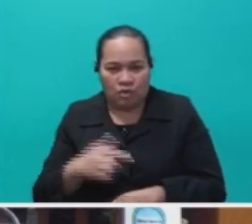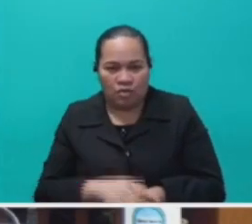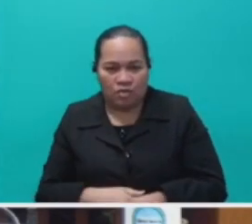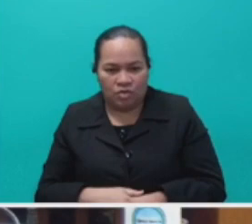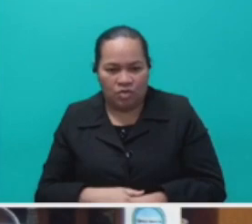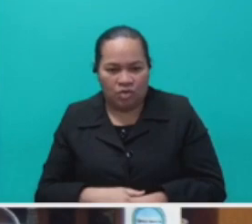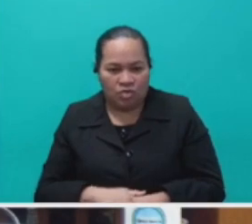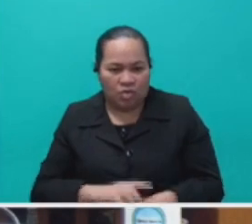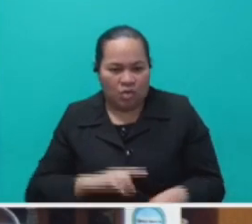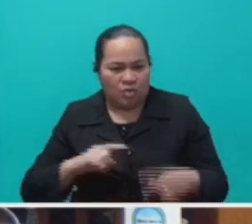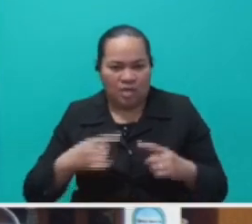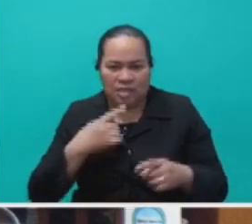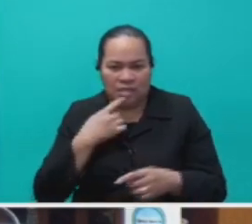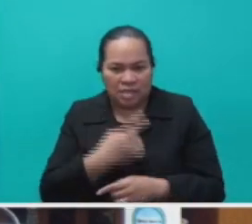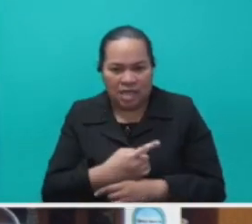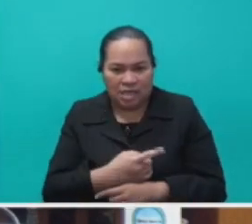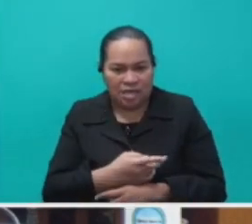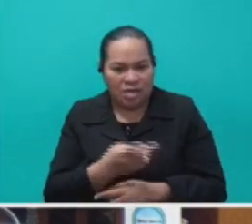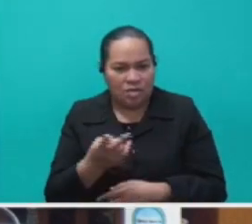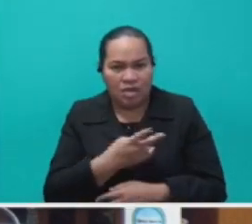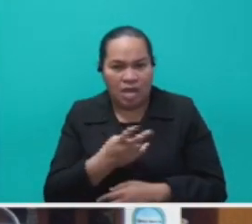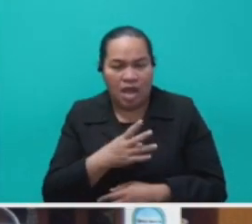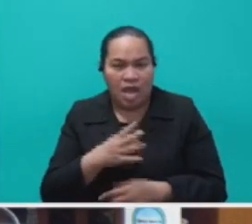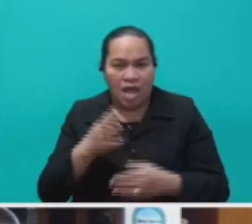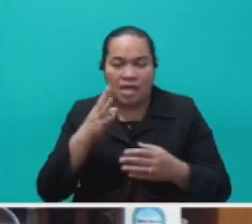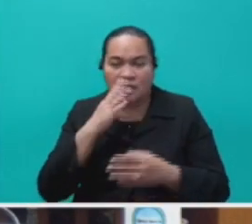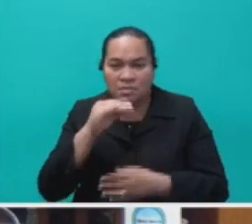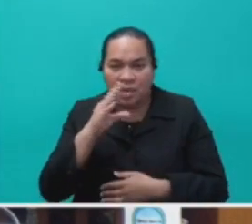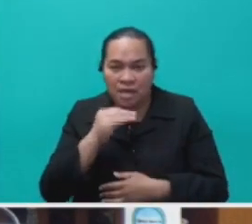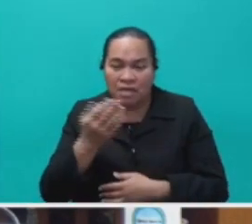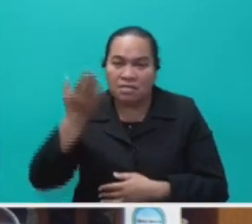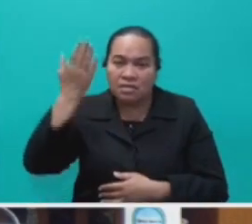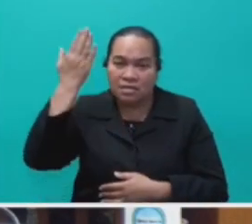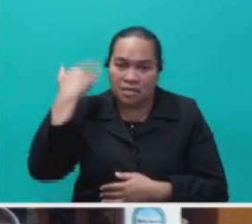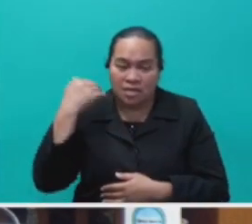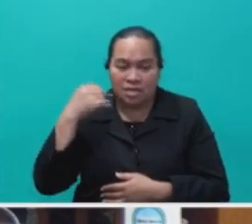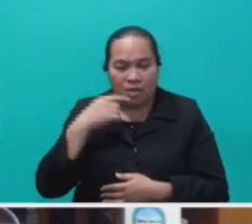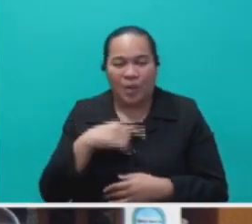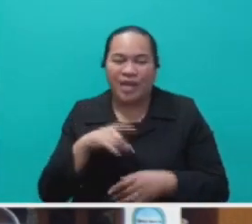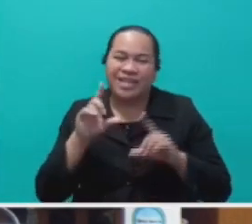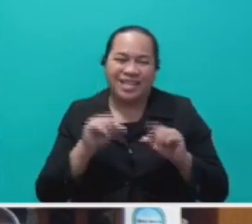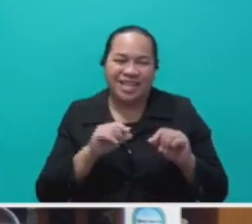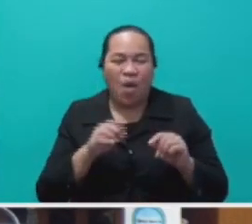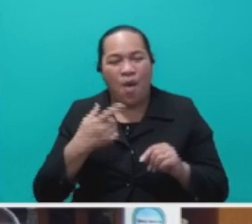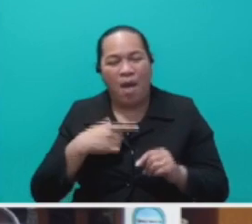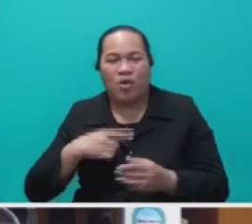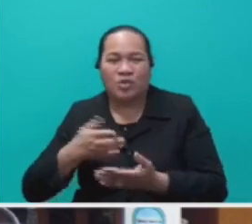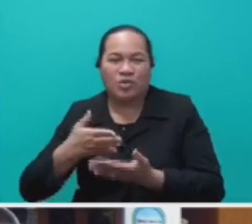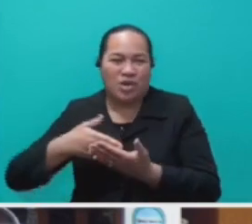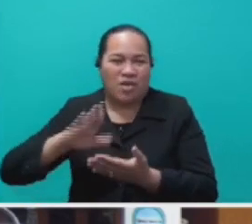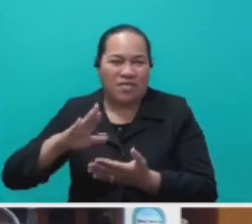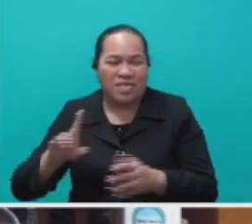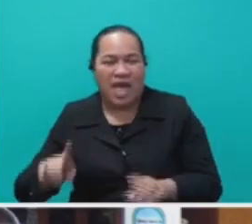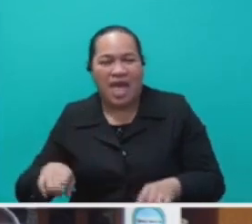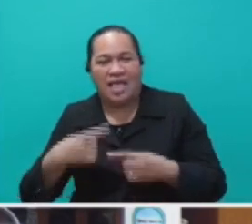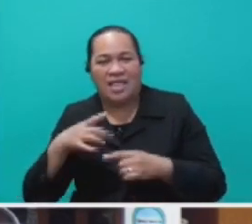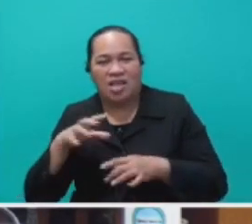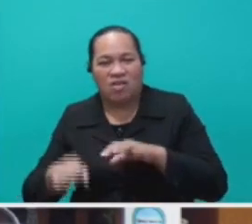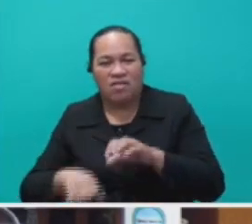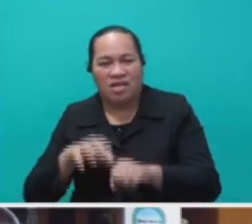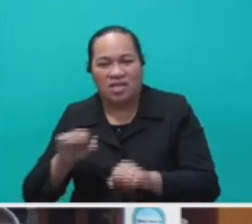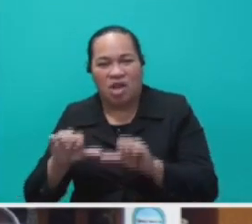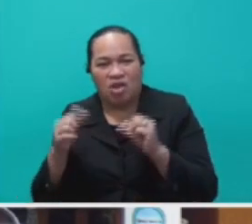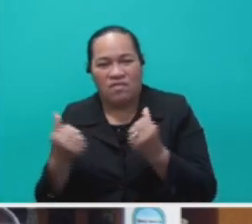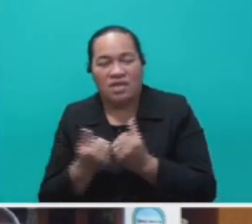the belief that is held by the two previous speakers, that we did that because we ratified the Anti-Corruption Convention